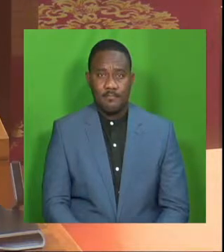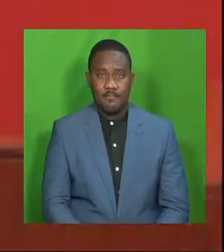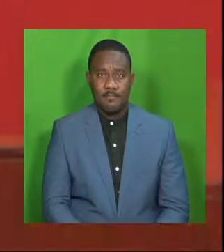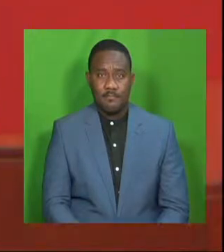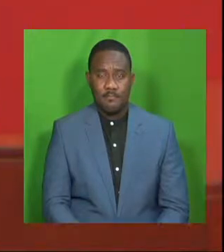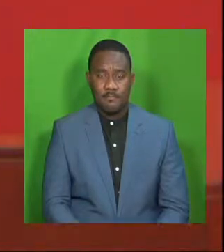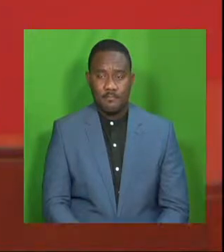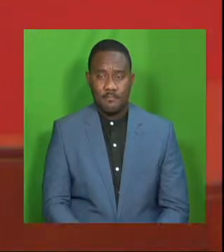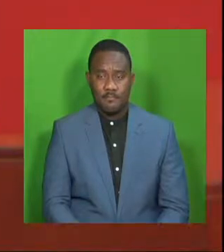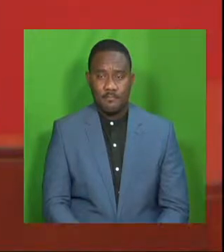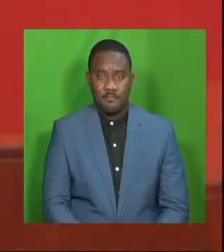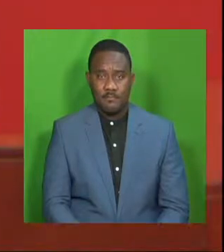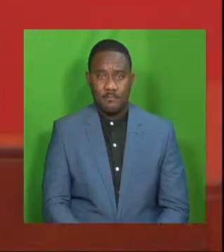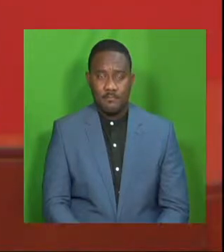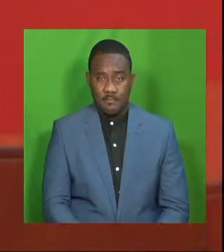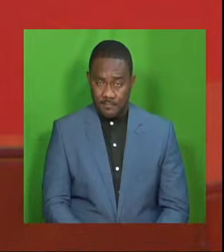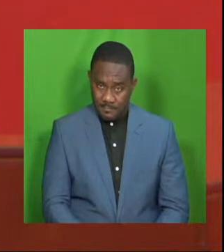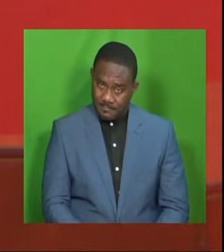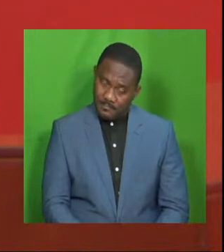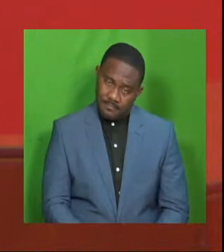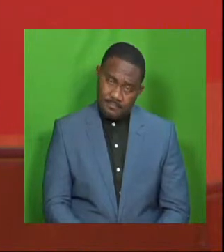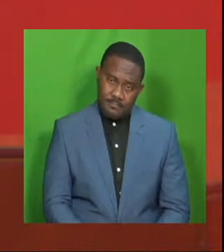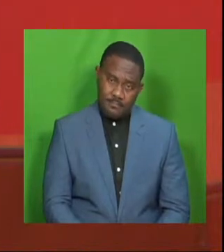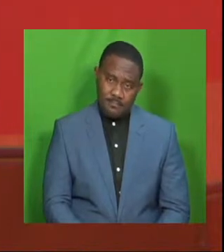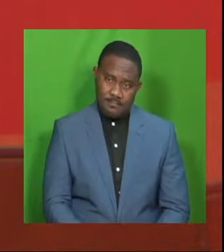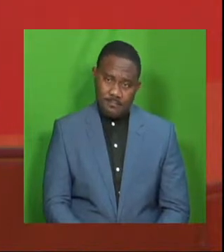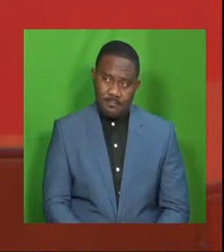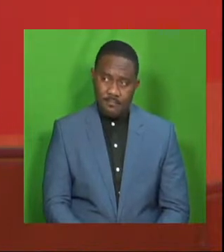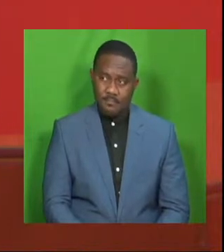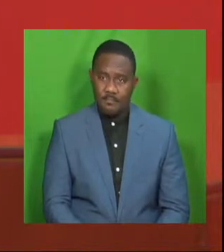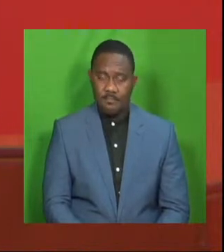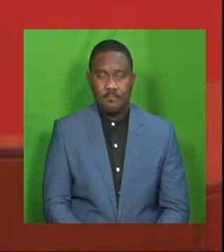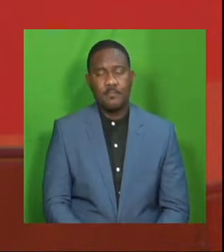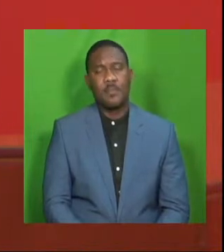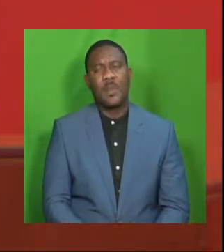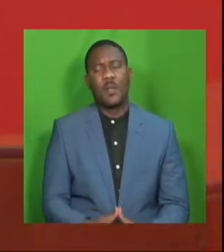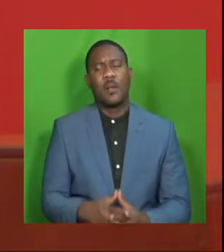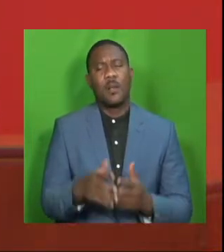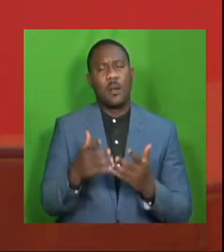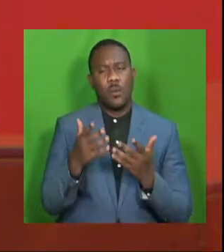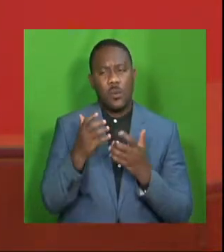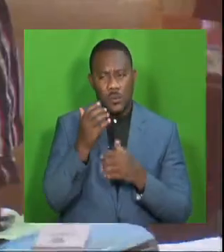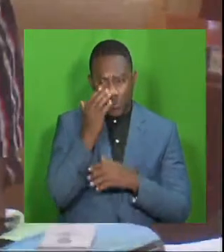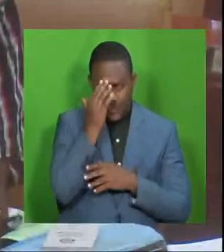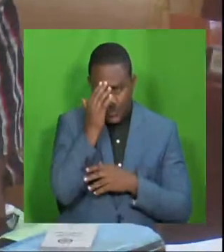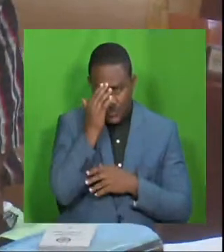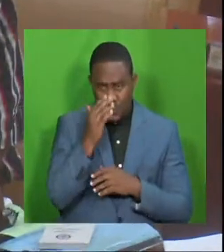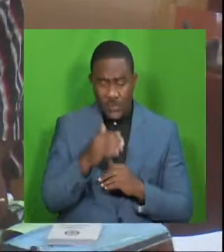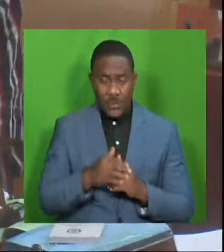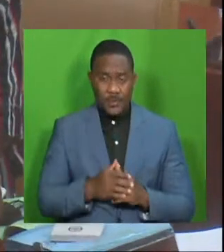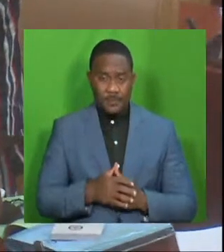Thank you, Mr. Speaker. Honorable Minister, I would like to know from you,